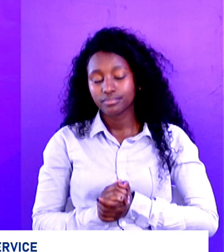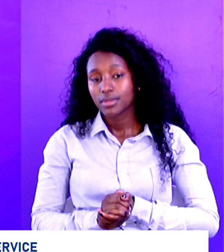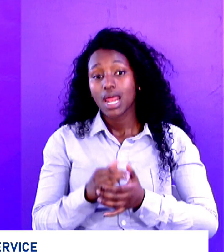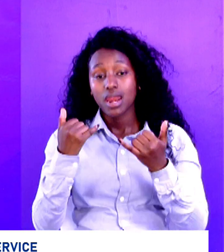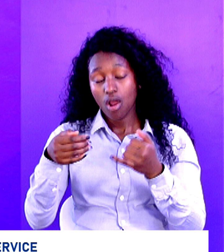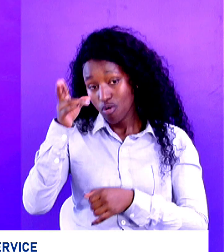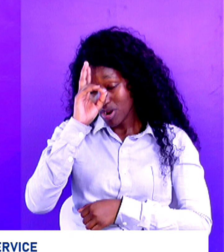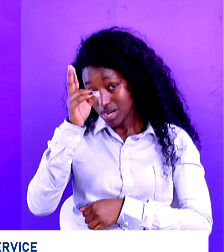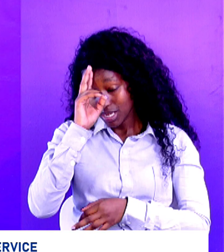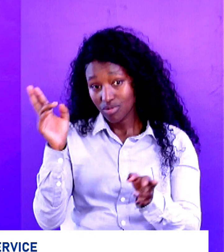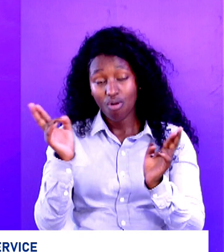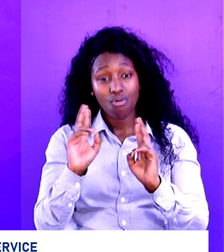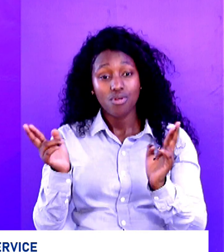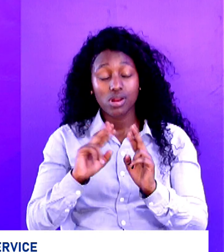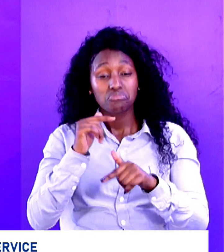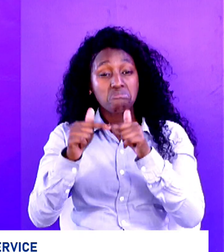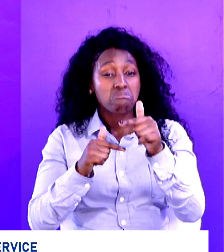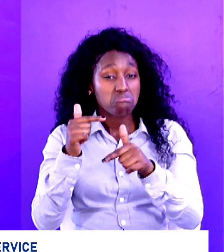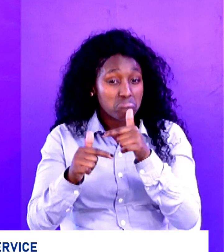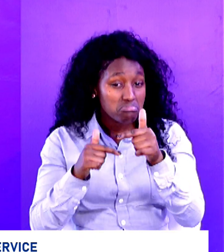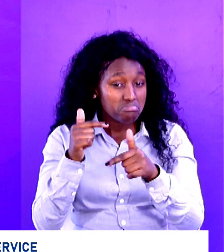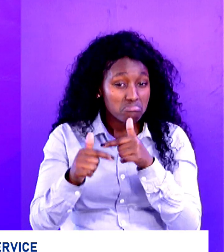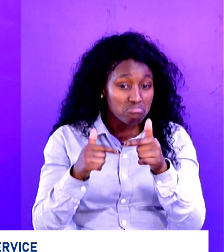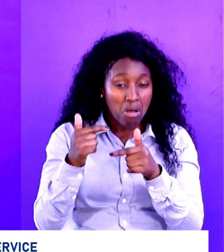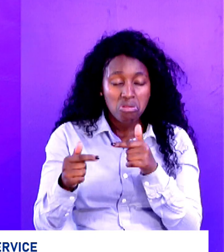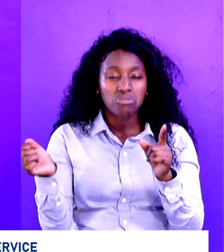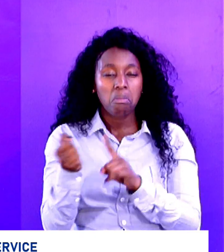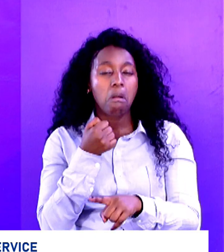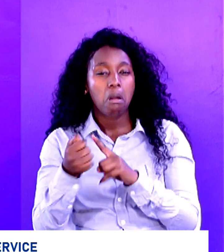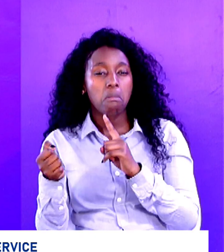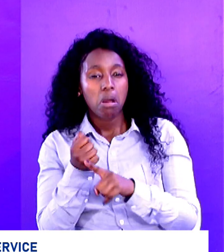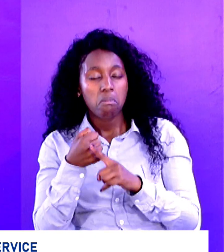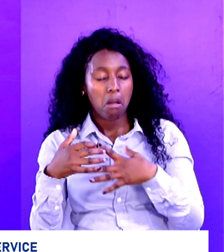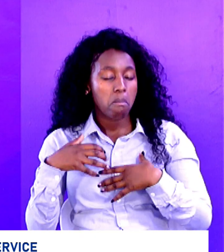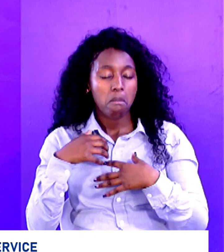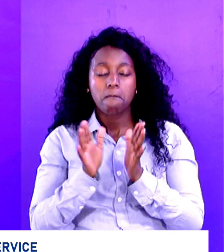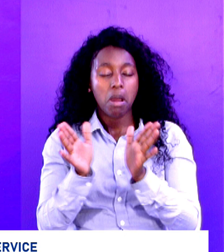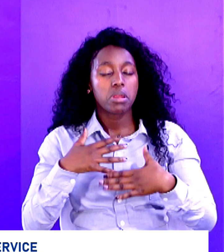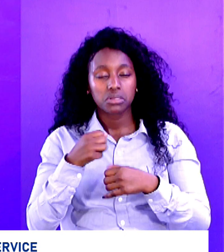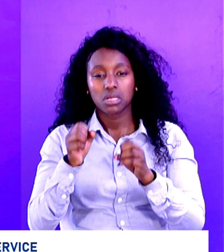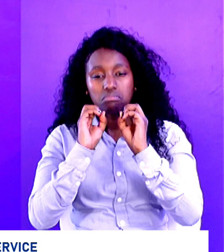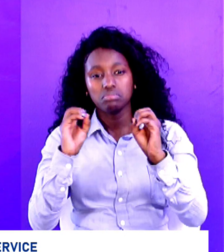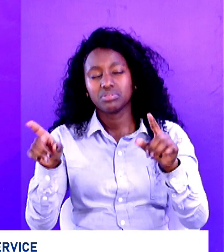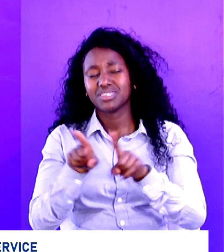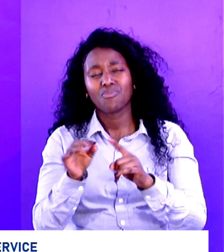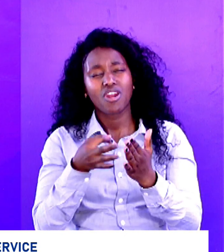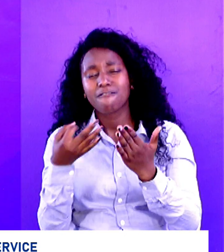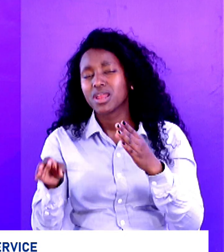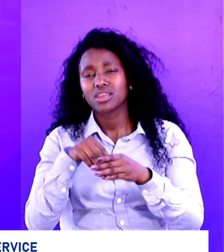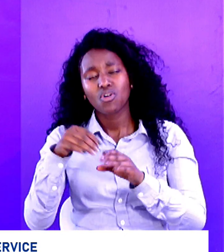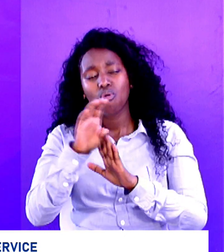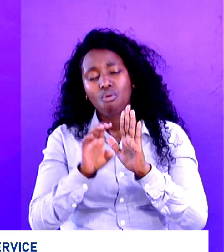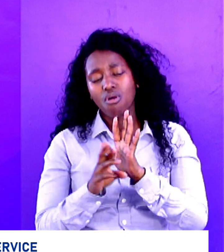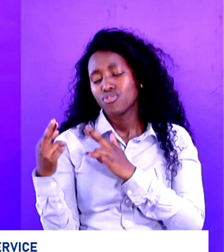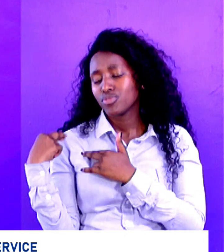police have consistently violated public trust and are failing in their constitutional mandate. They are now urging